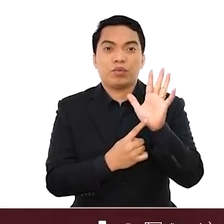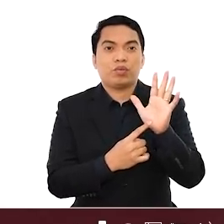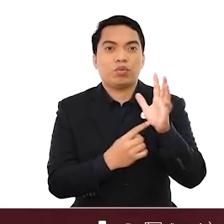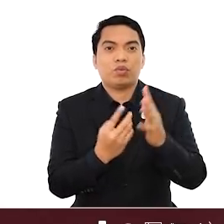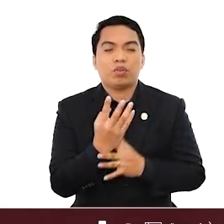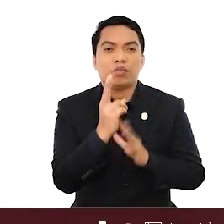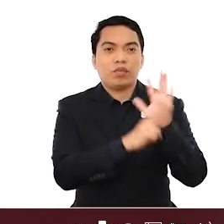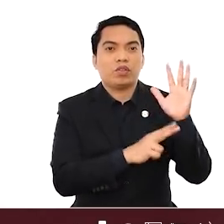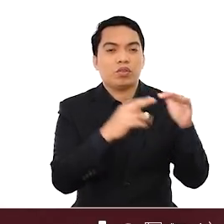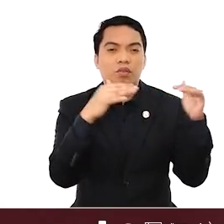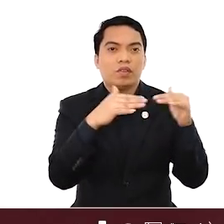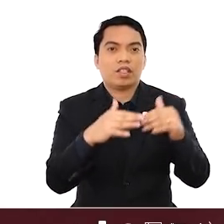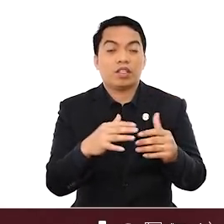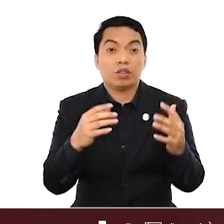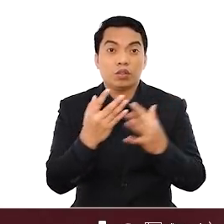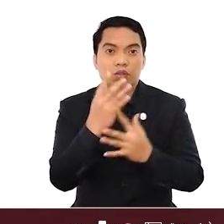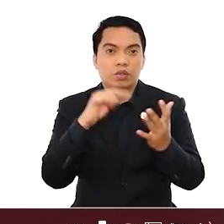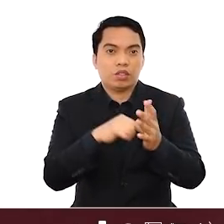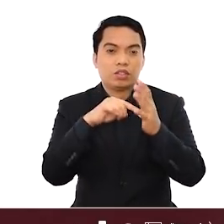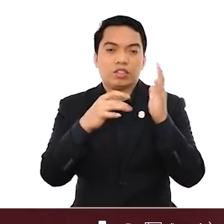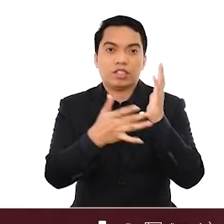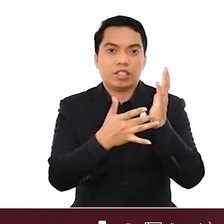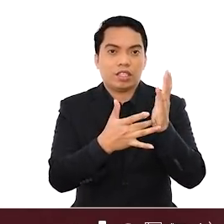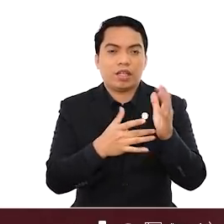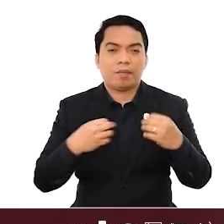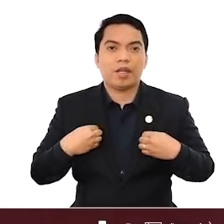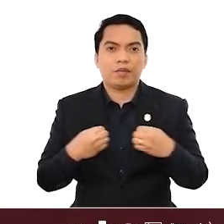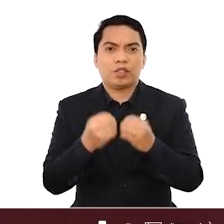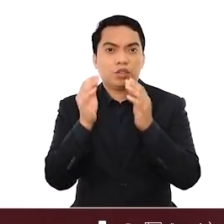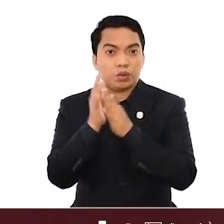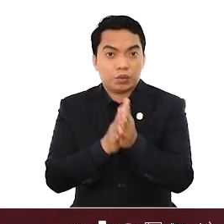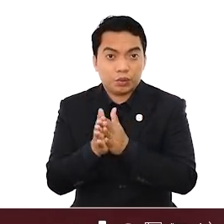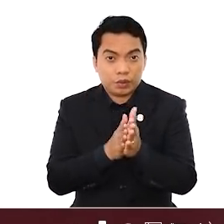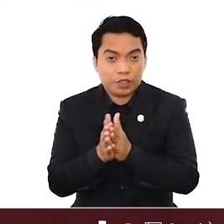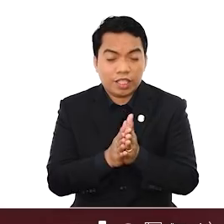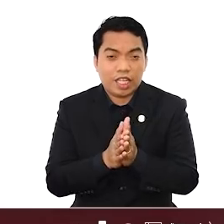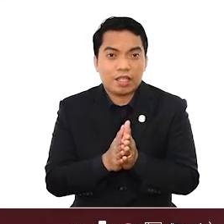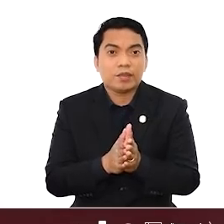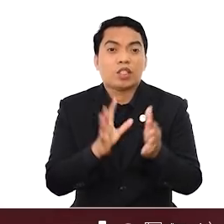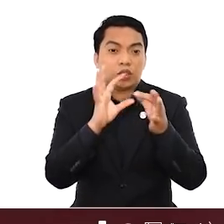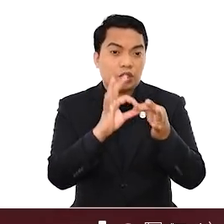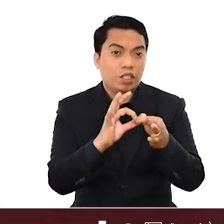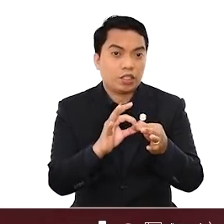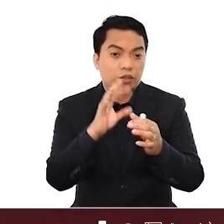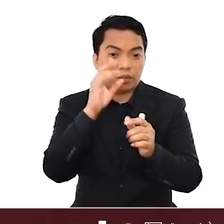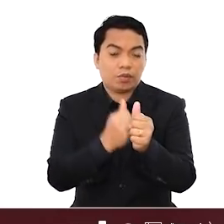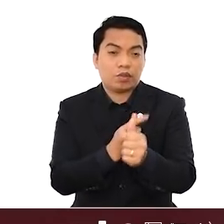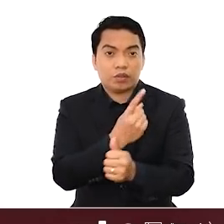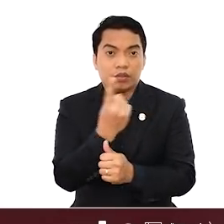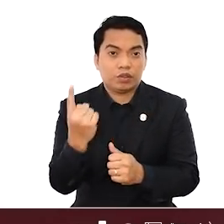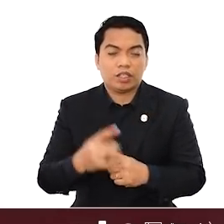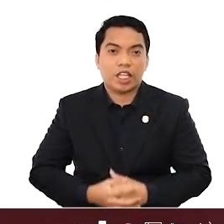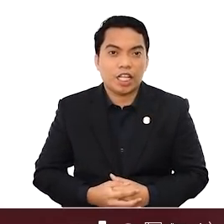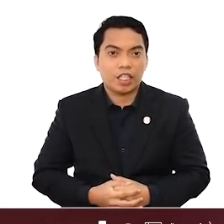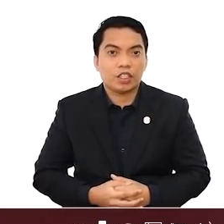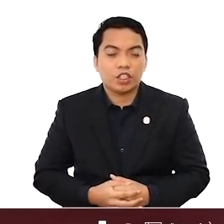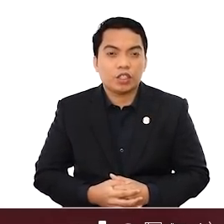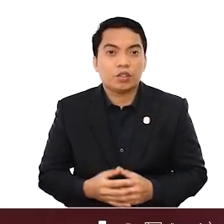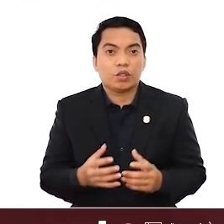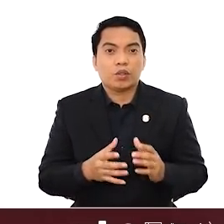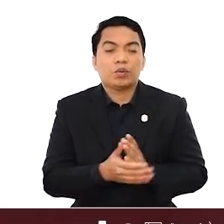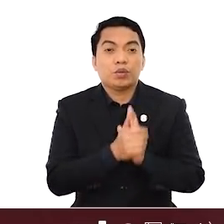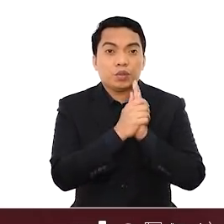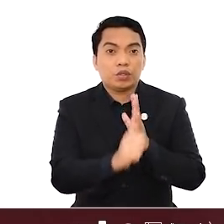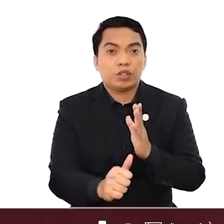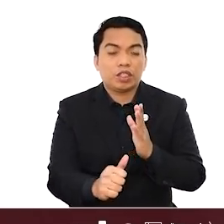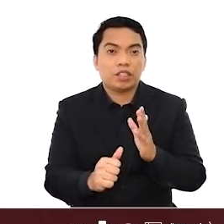technology, the members were able to remain active and stay connected with each other. With this enhanced skill in choreo and